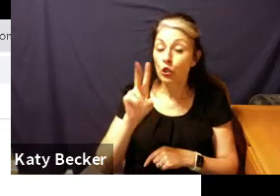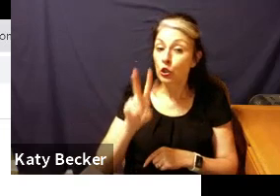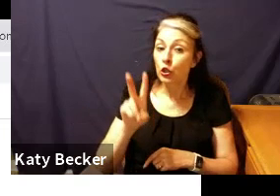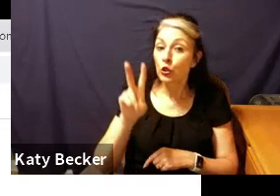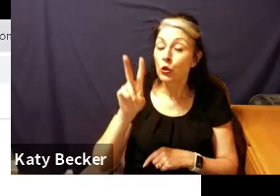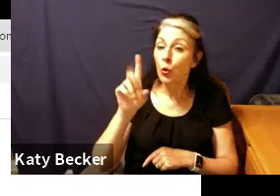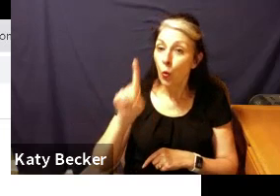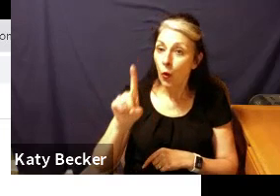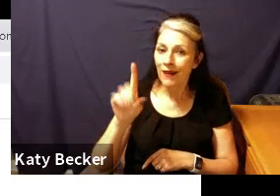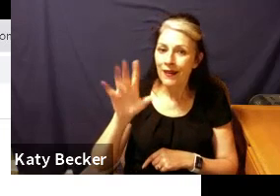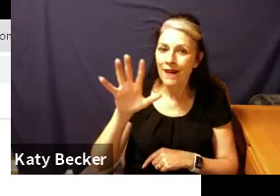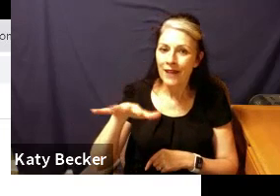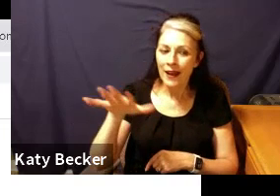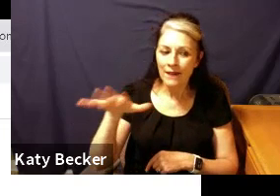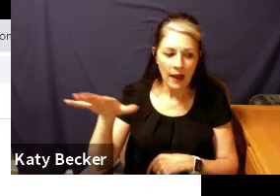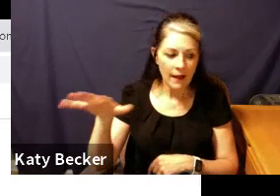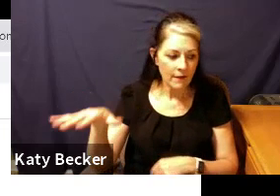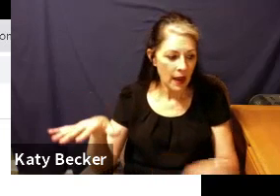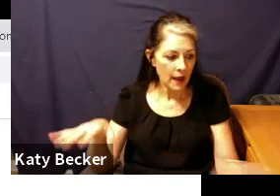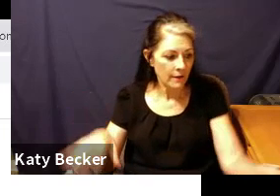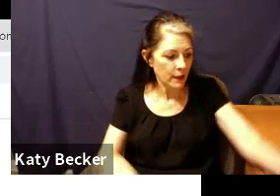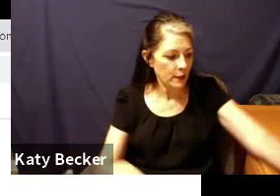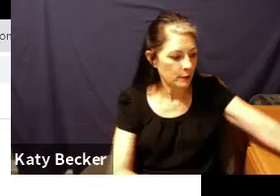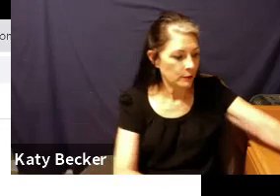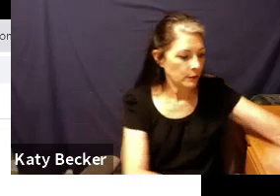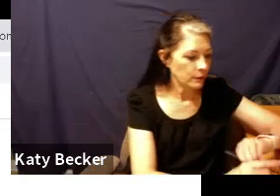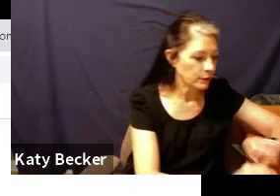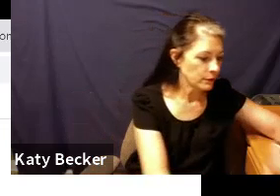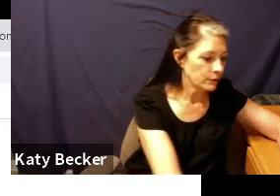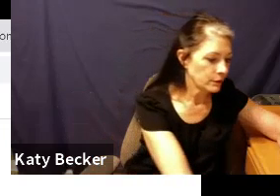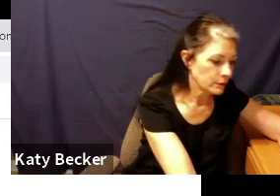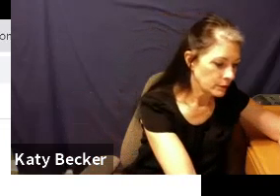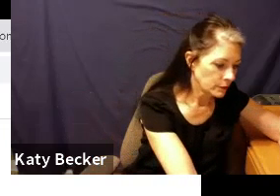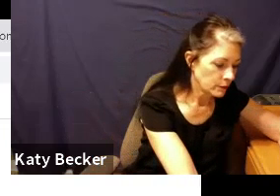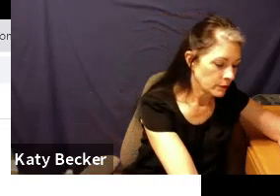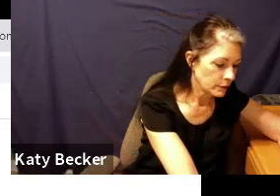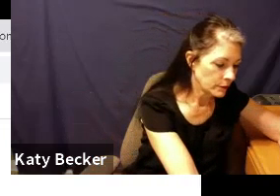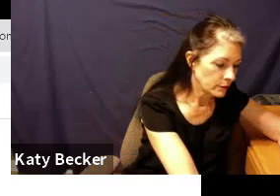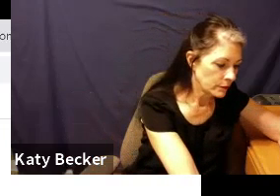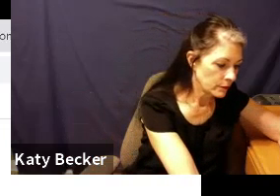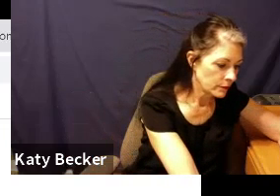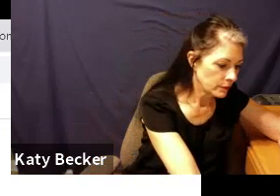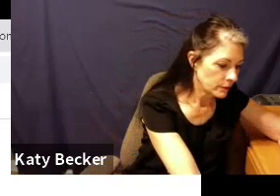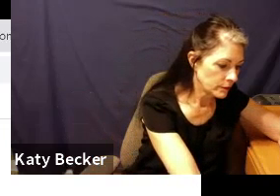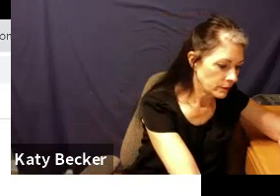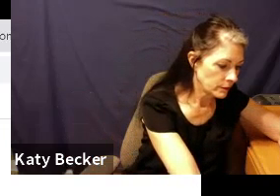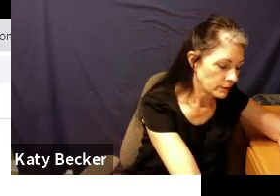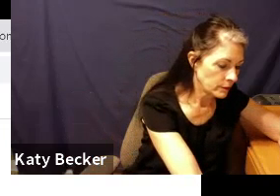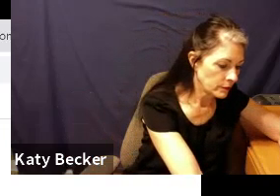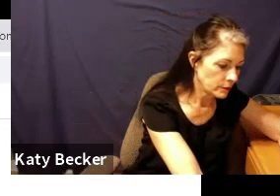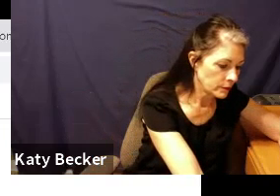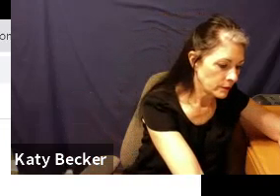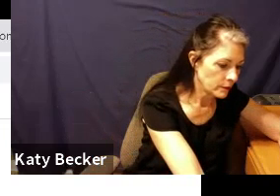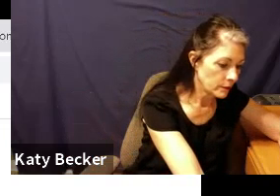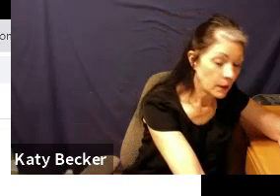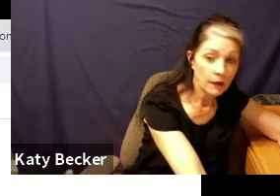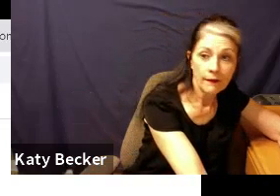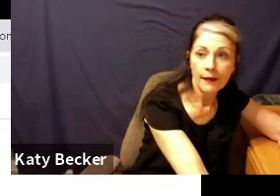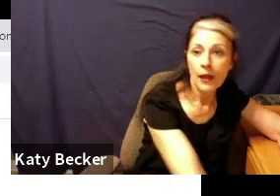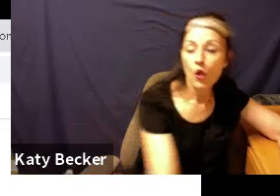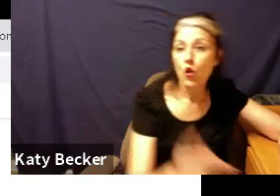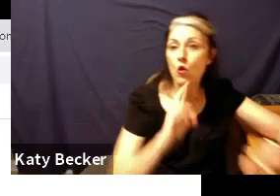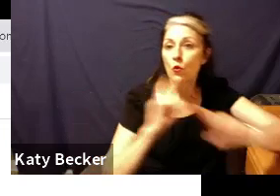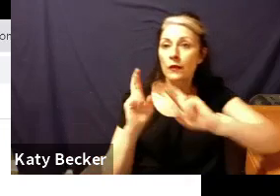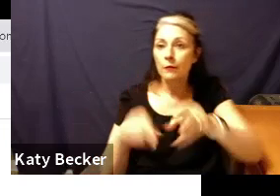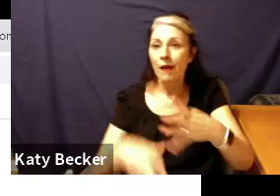21555, and you're going to text the word kids. And when you get your response and you